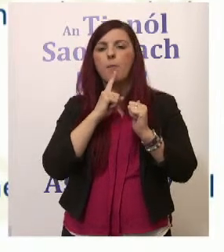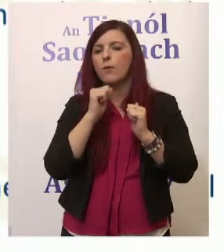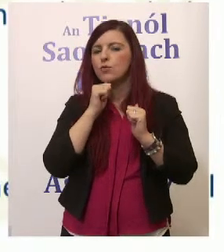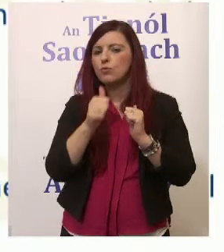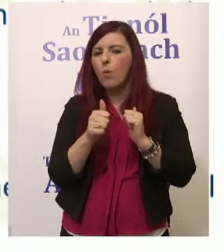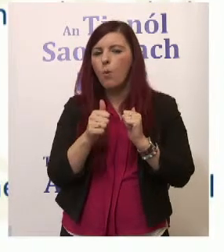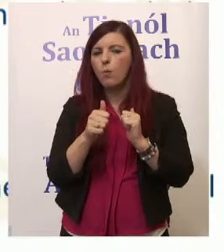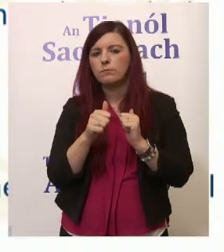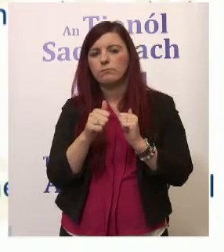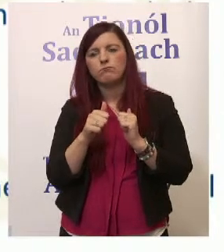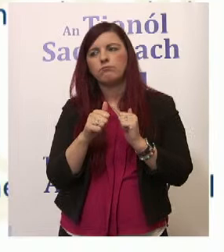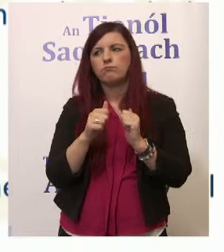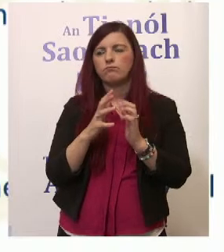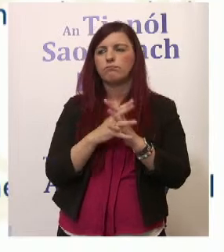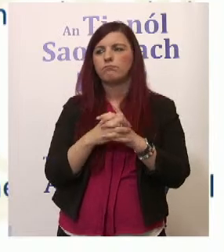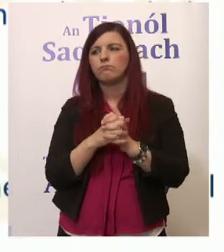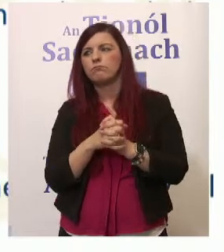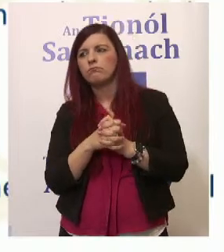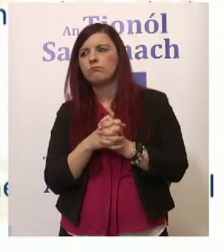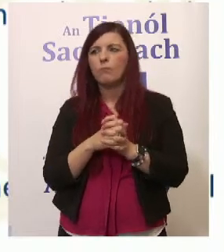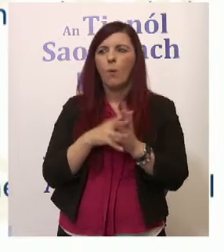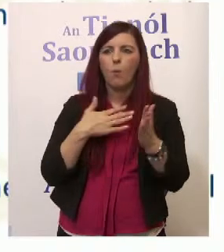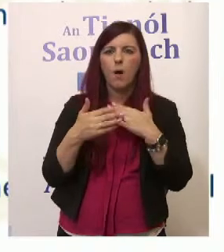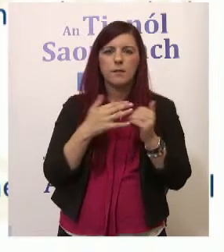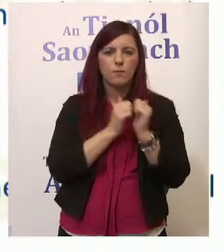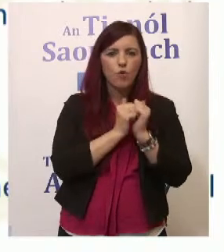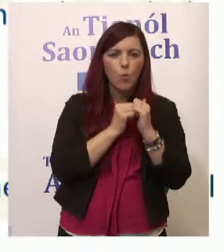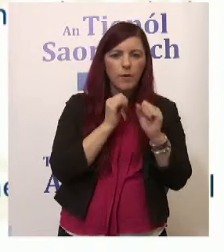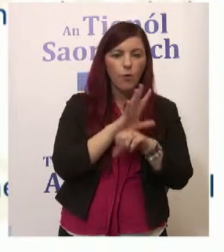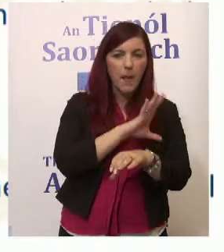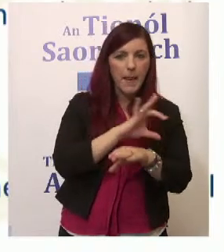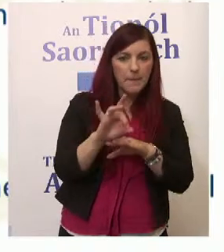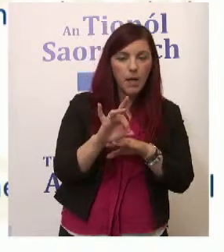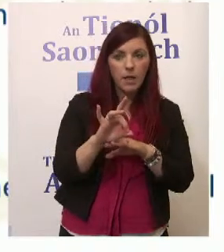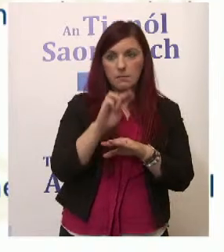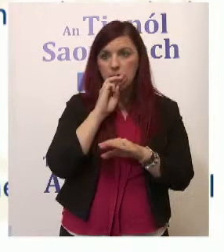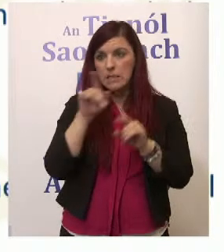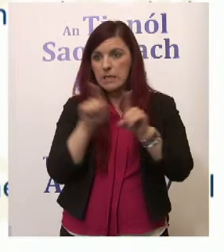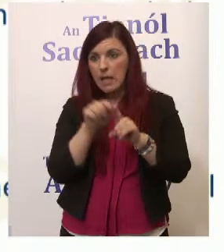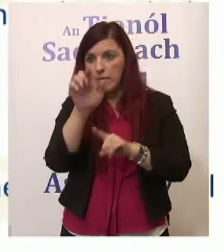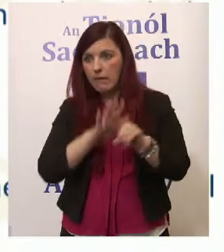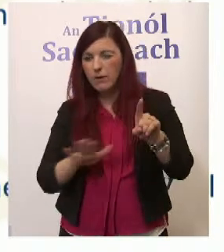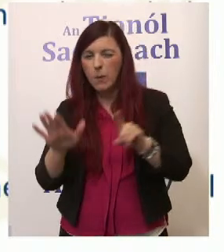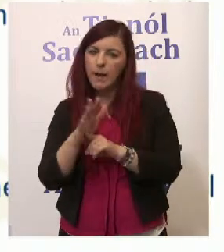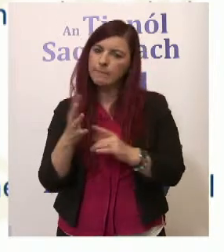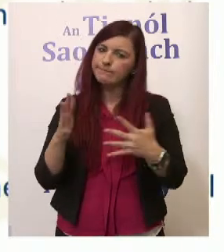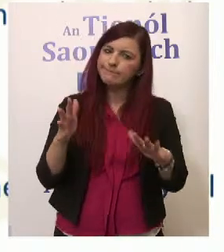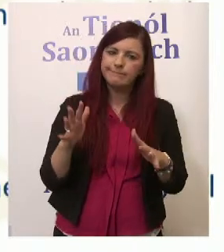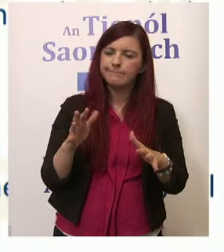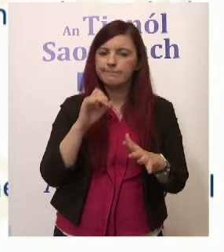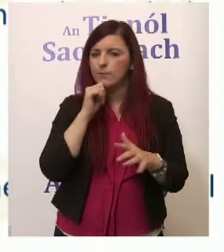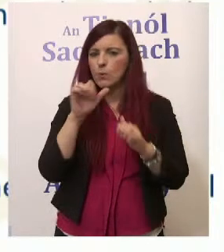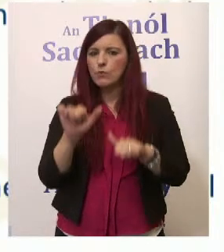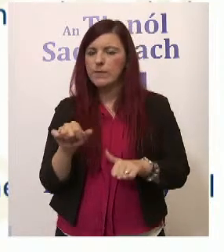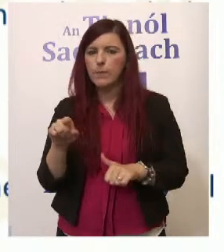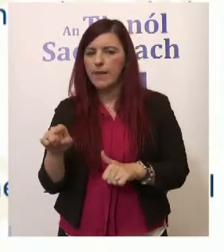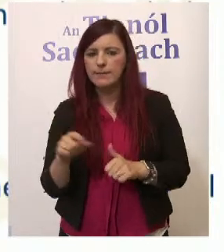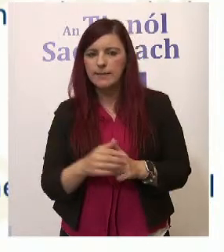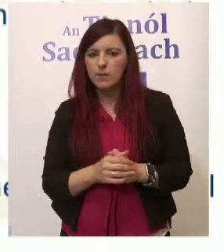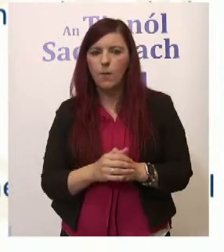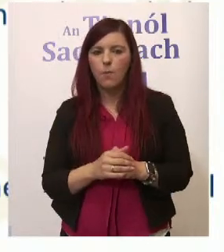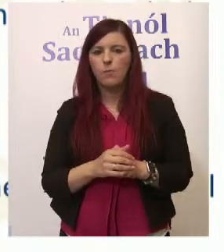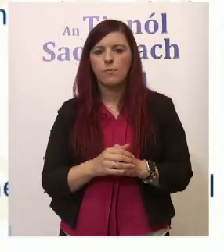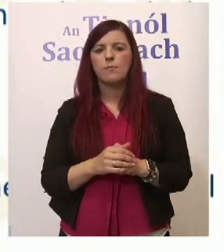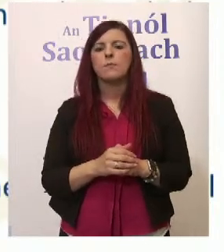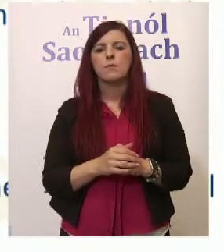consensus that what is appropriate for Limerick will be appropriate for everywhere. And that said, there's a general kind of held